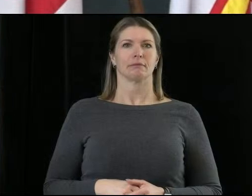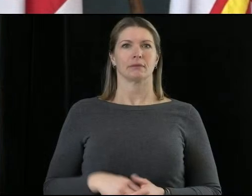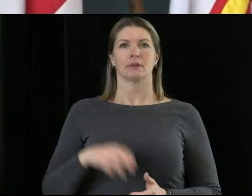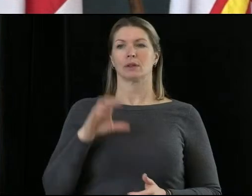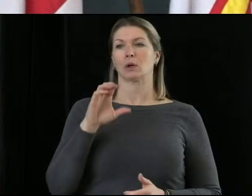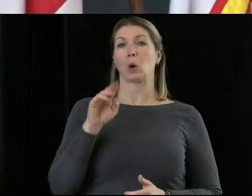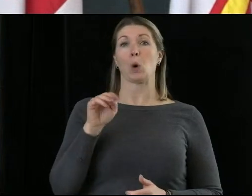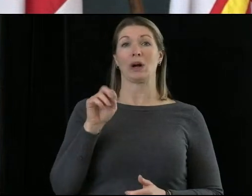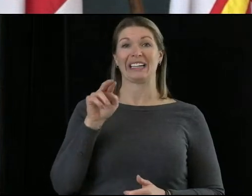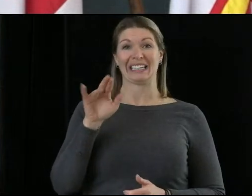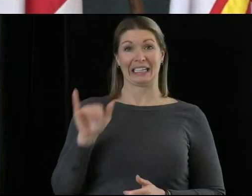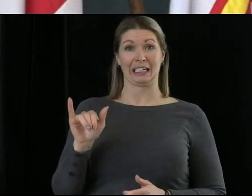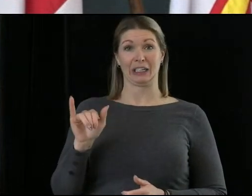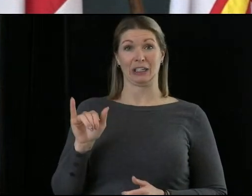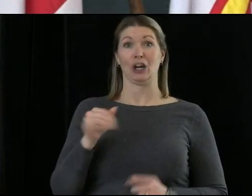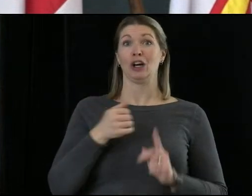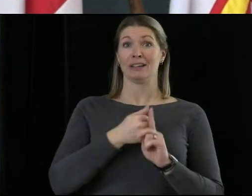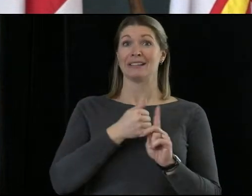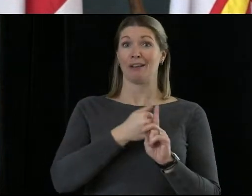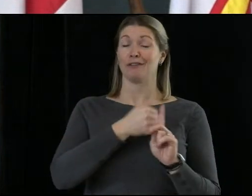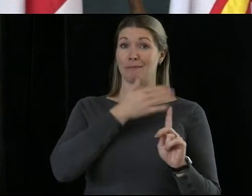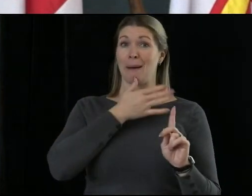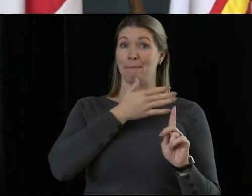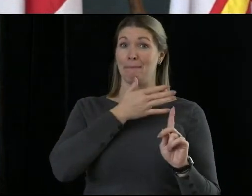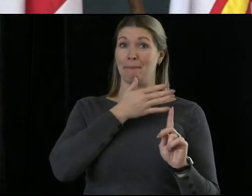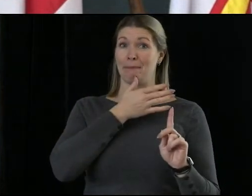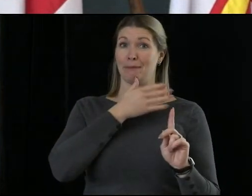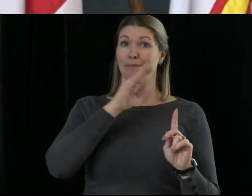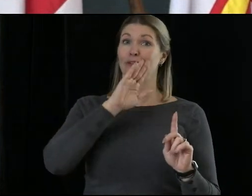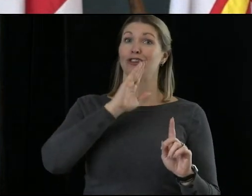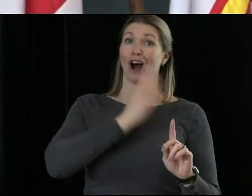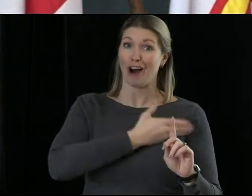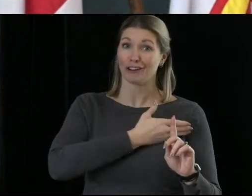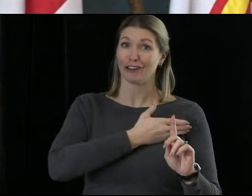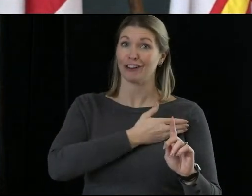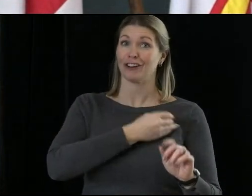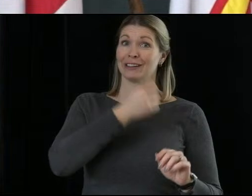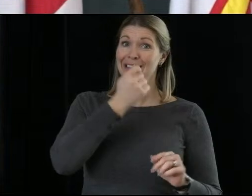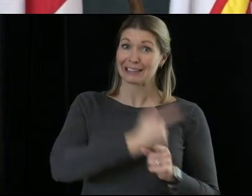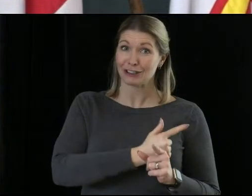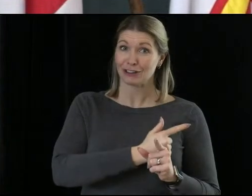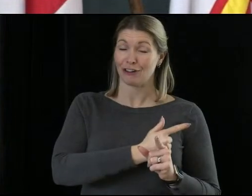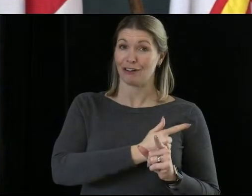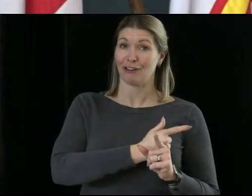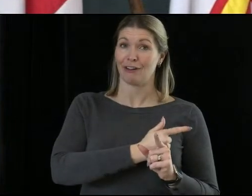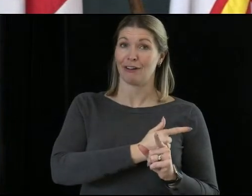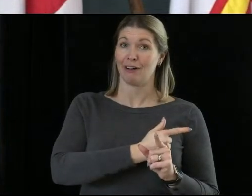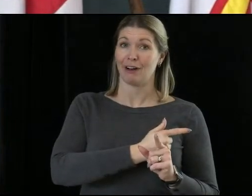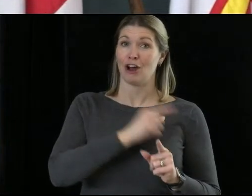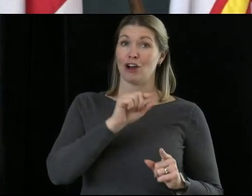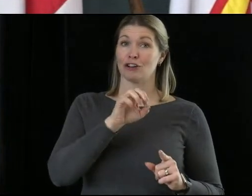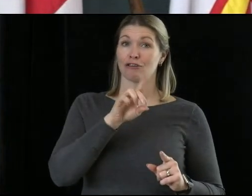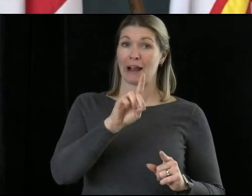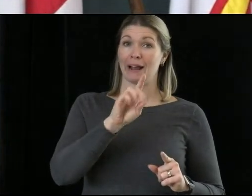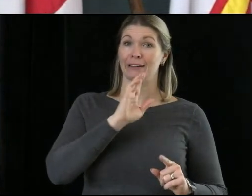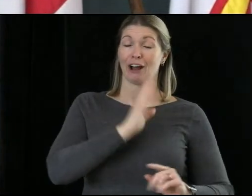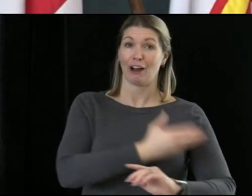Courtney was a mom, a daughter, sister,